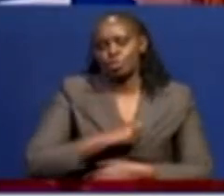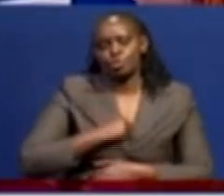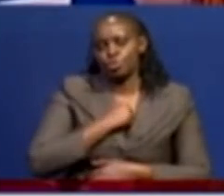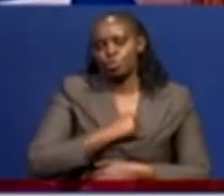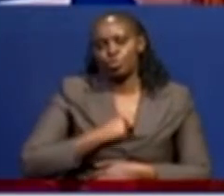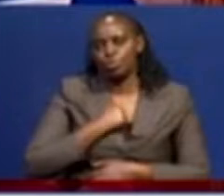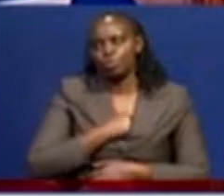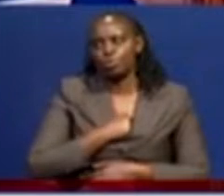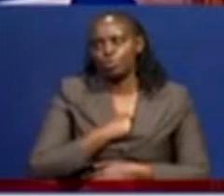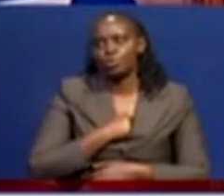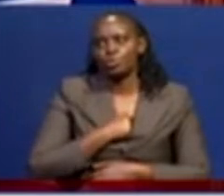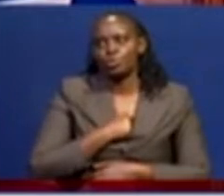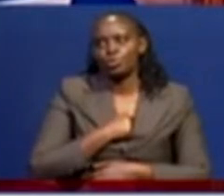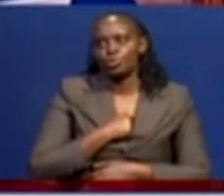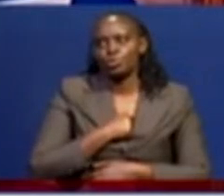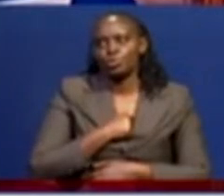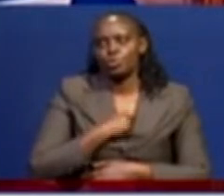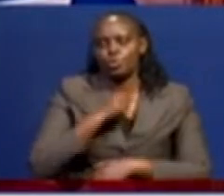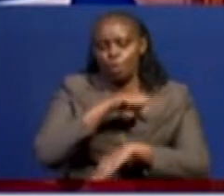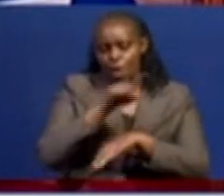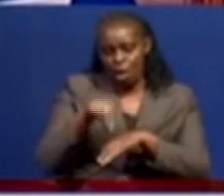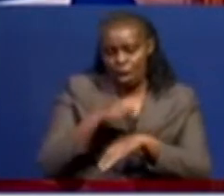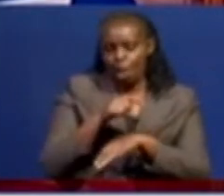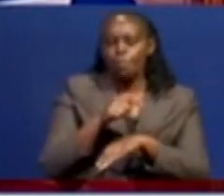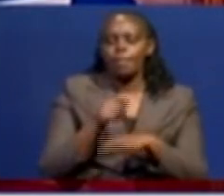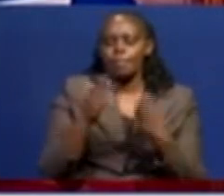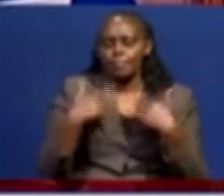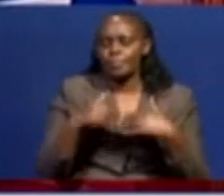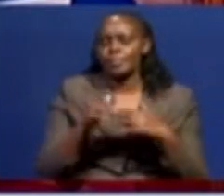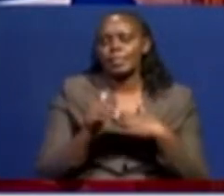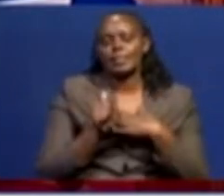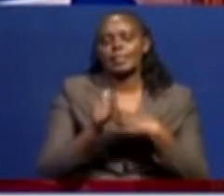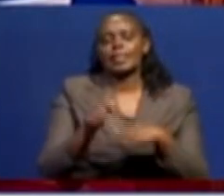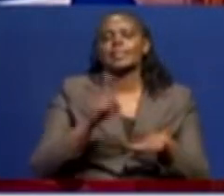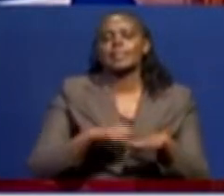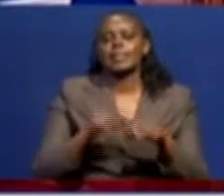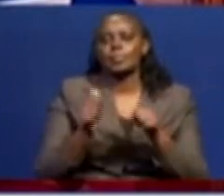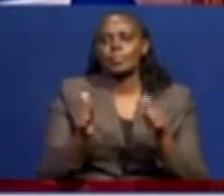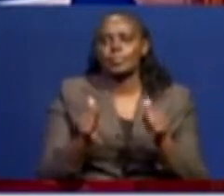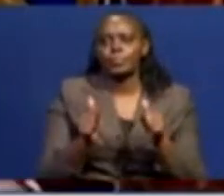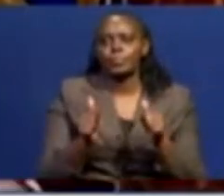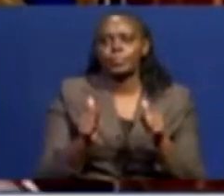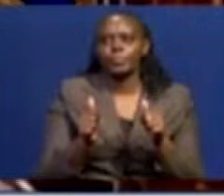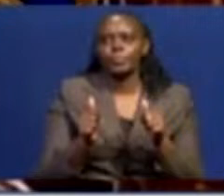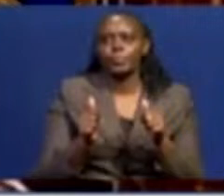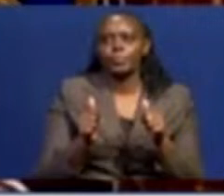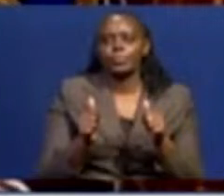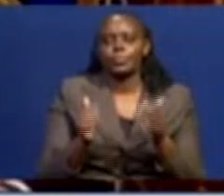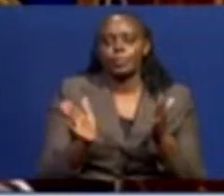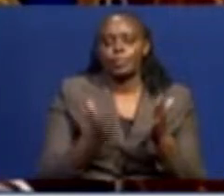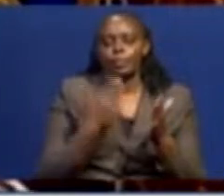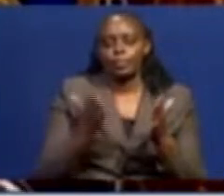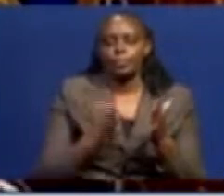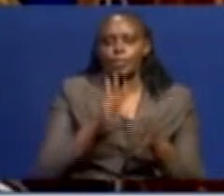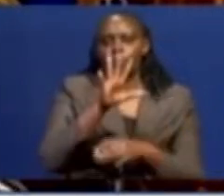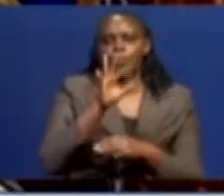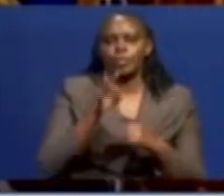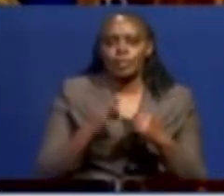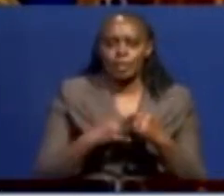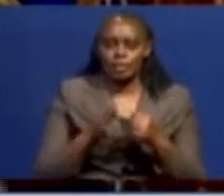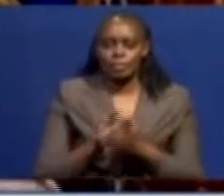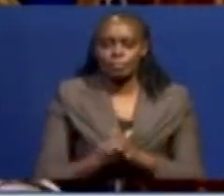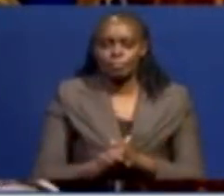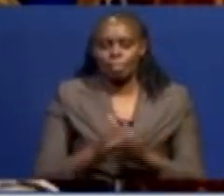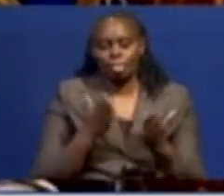I apologize for the same. You have done slightly over 1 hour, so just be guided in the time. Let's go to